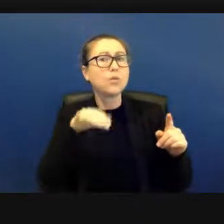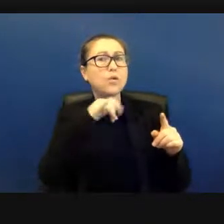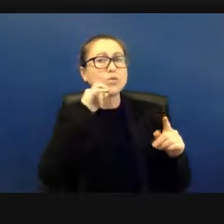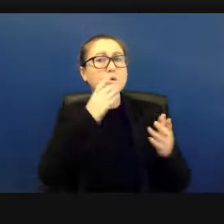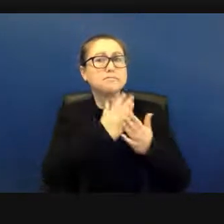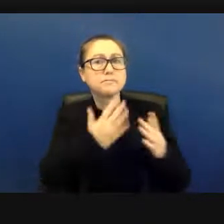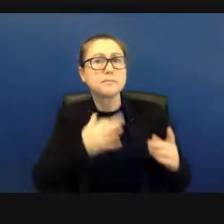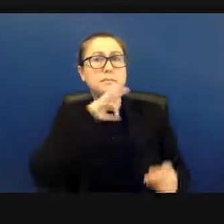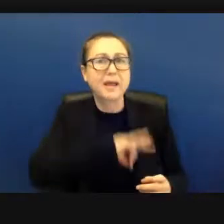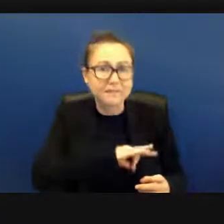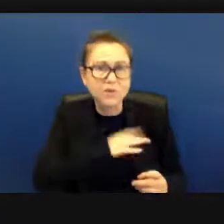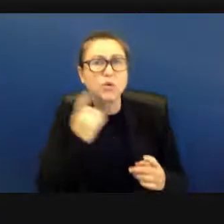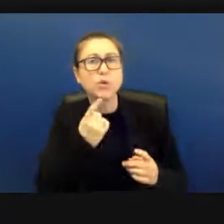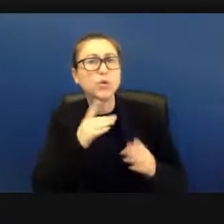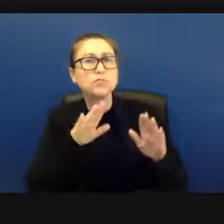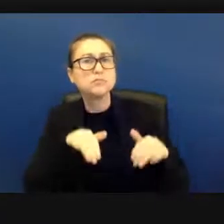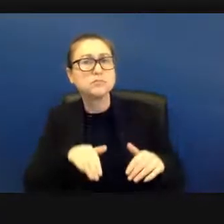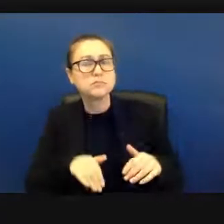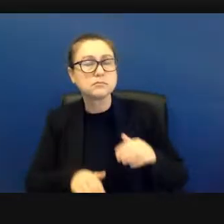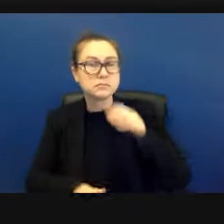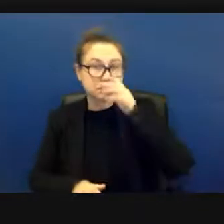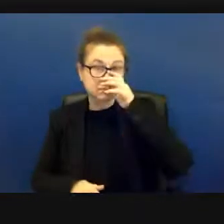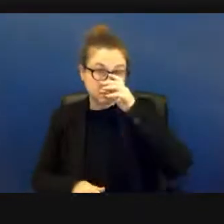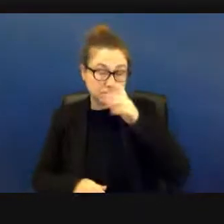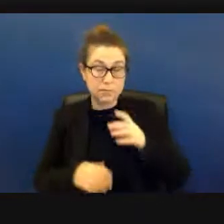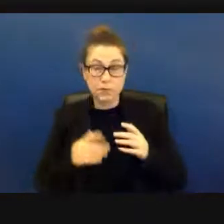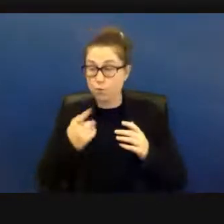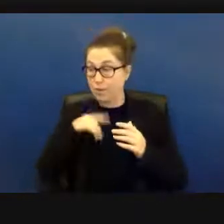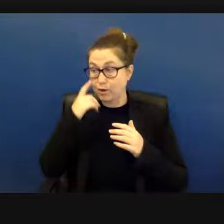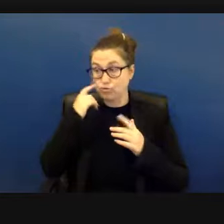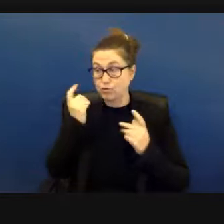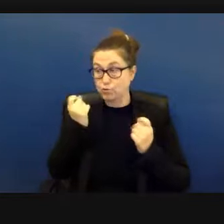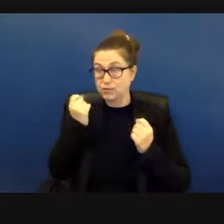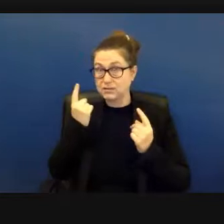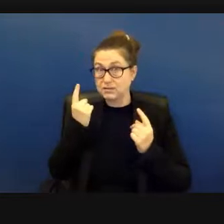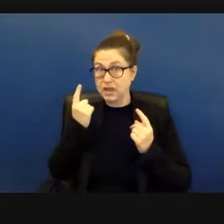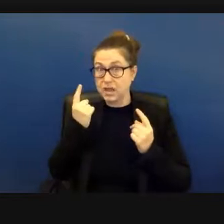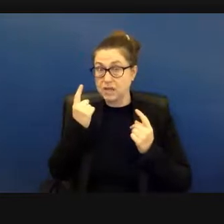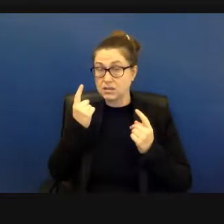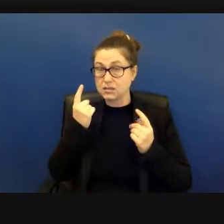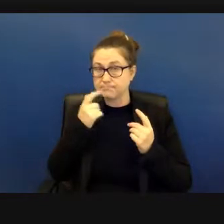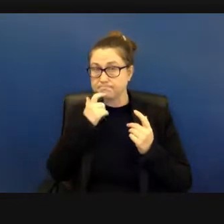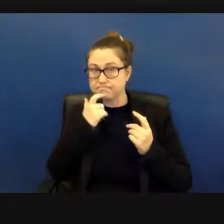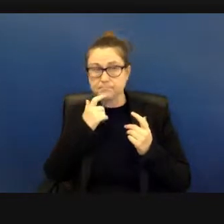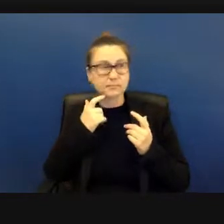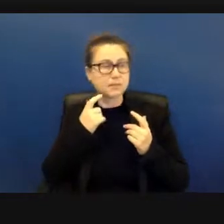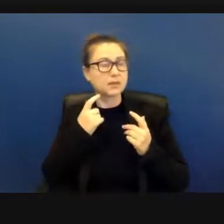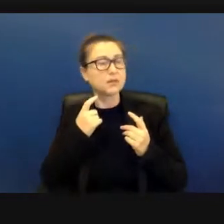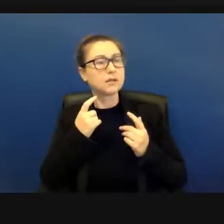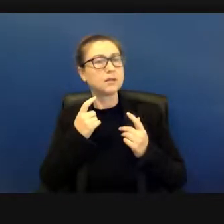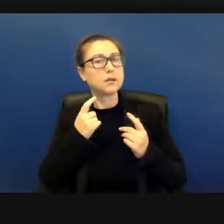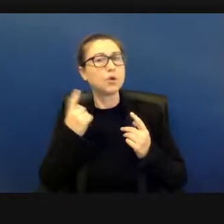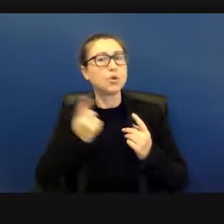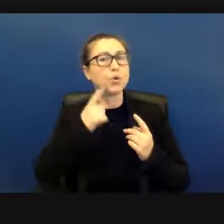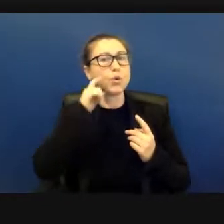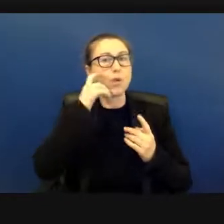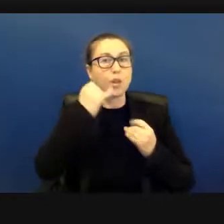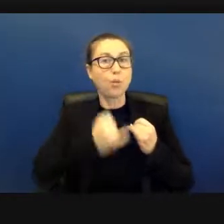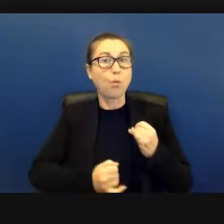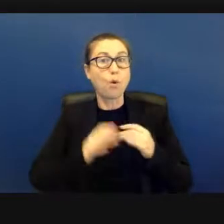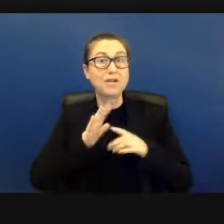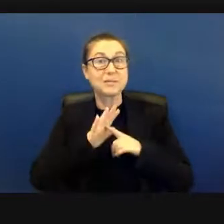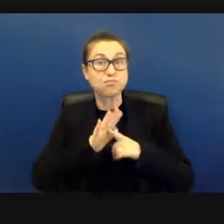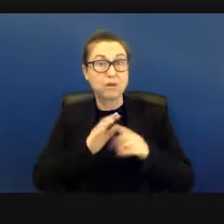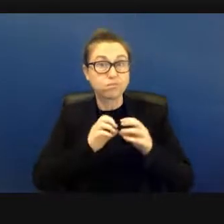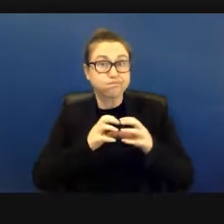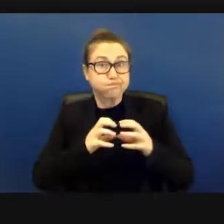monitoring. So we're still sort of trying to understand which patients are going to have these pressure rises and what we need to look